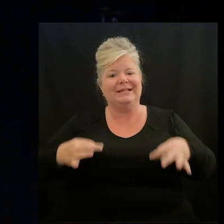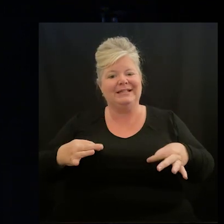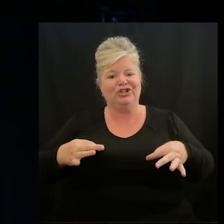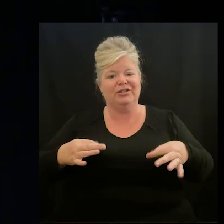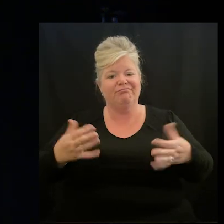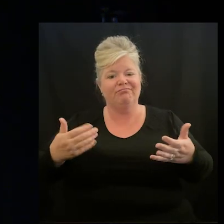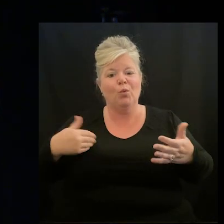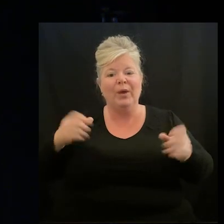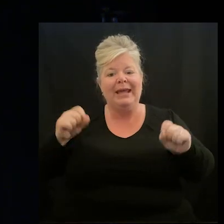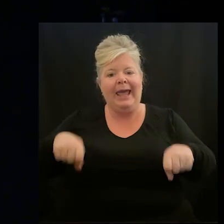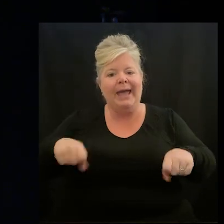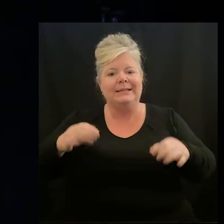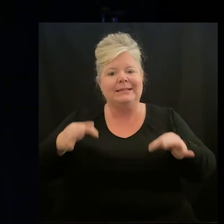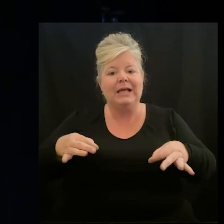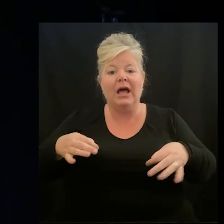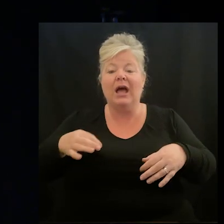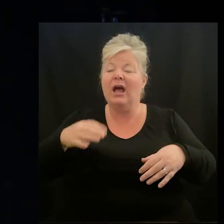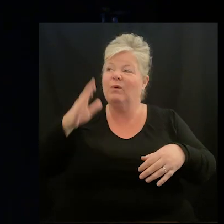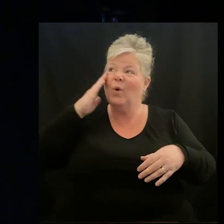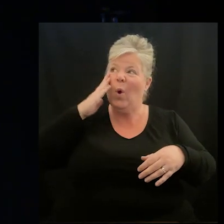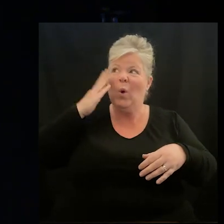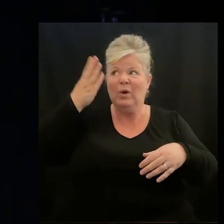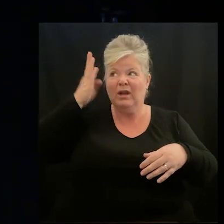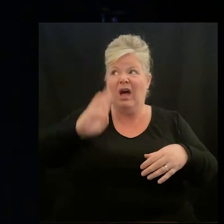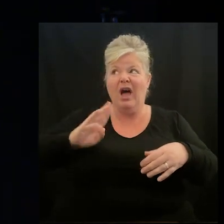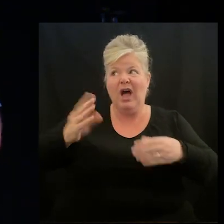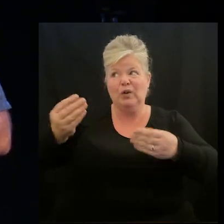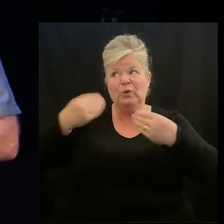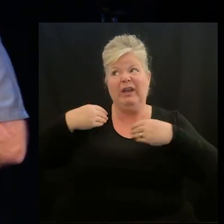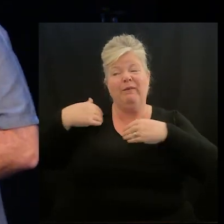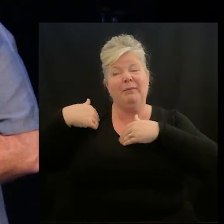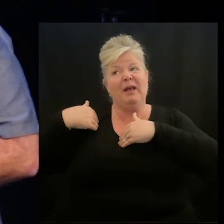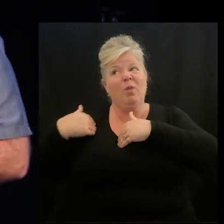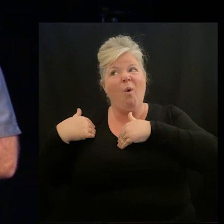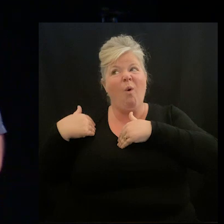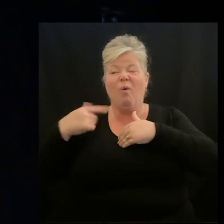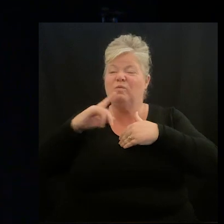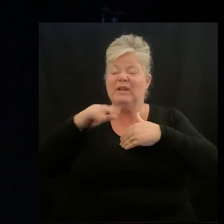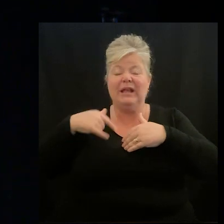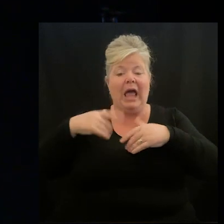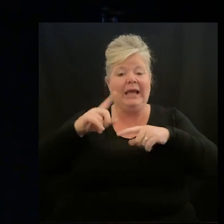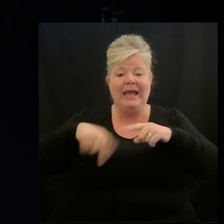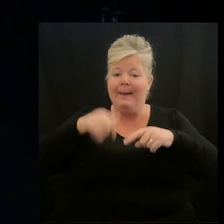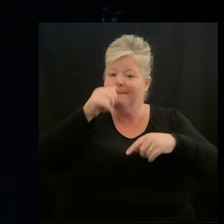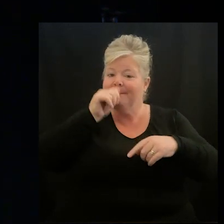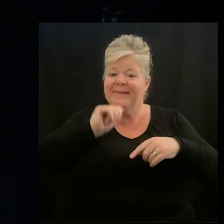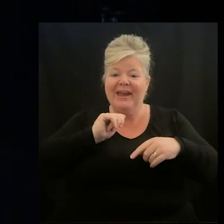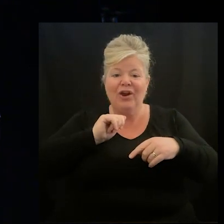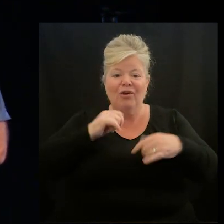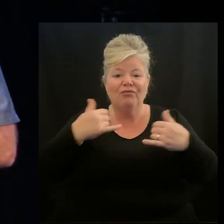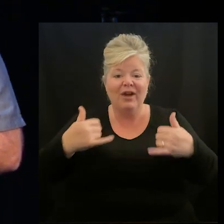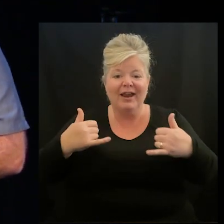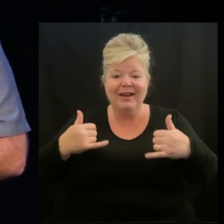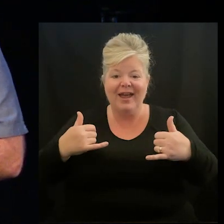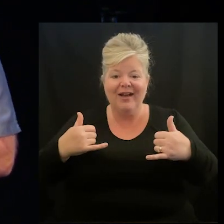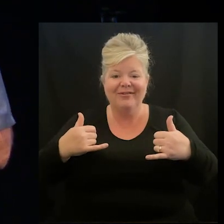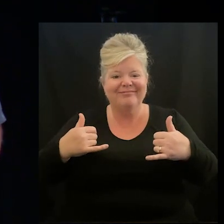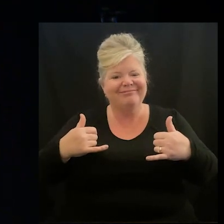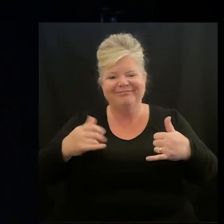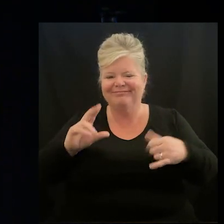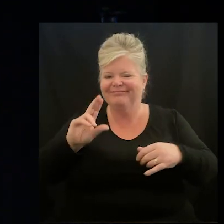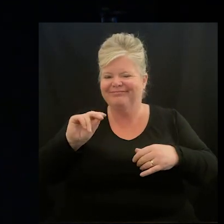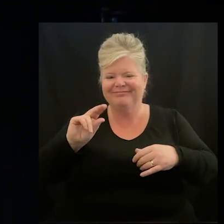the attitude, you know what, God, you put this load on me and it's more than I can bear right now. But that's not what